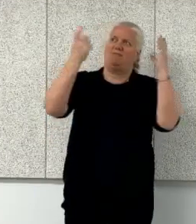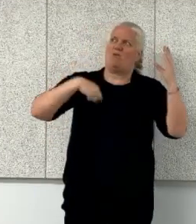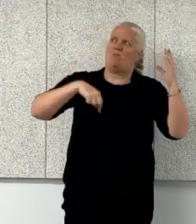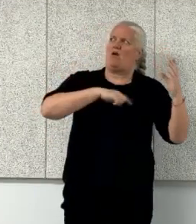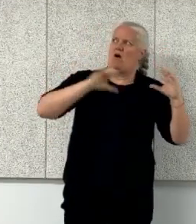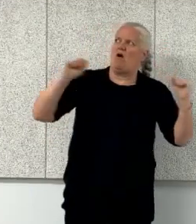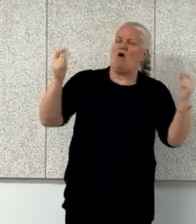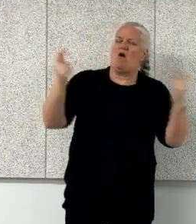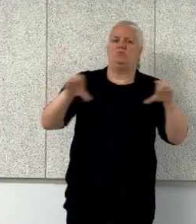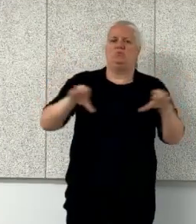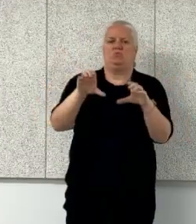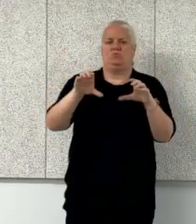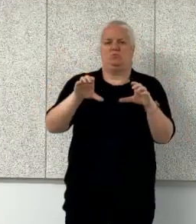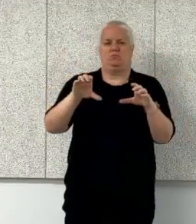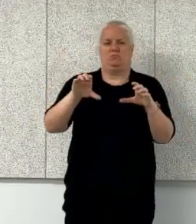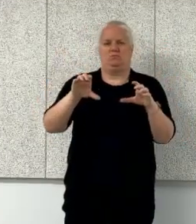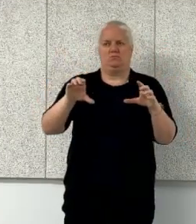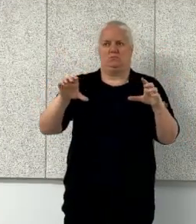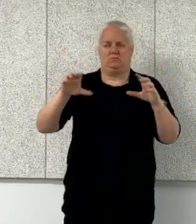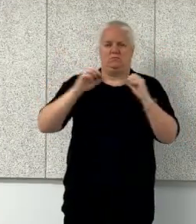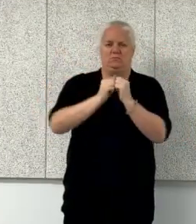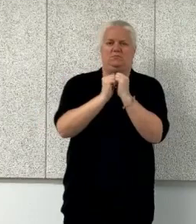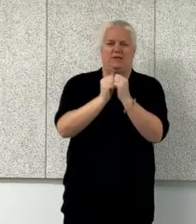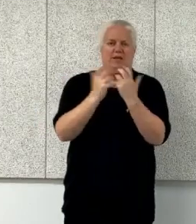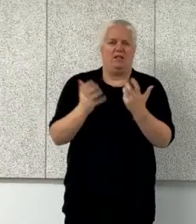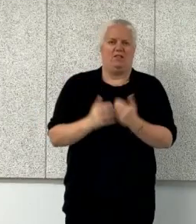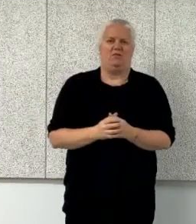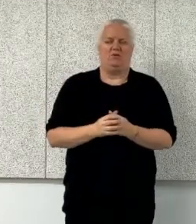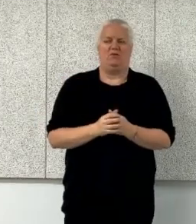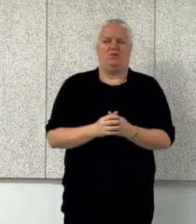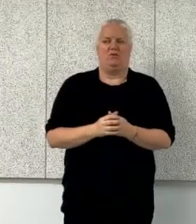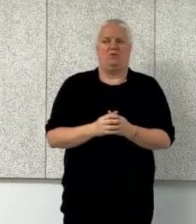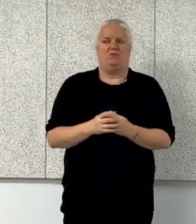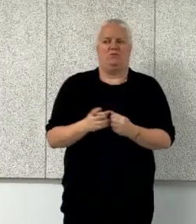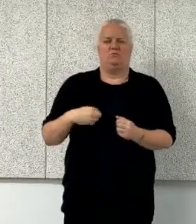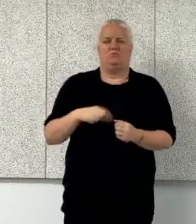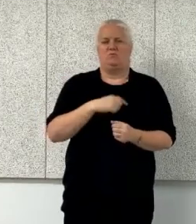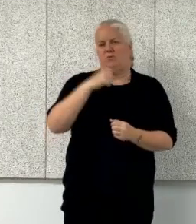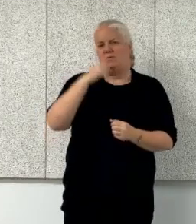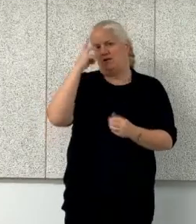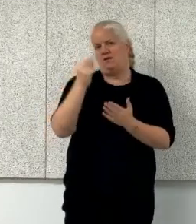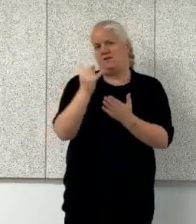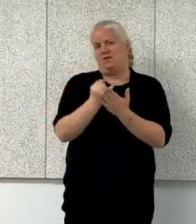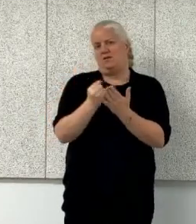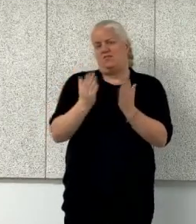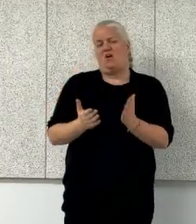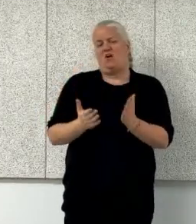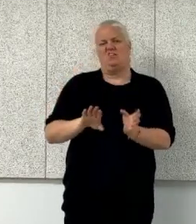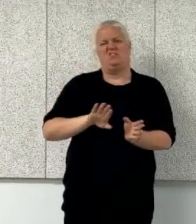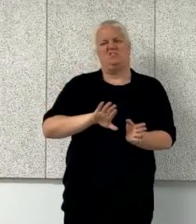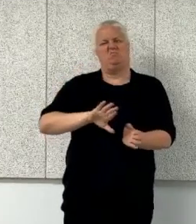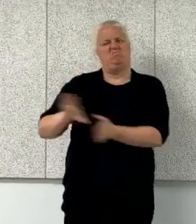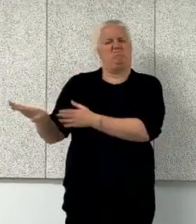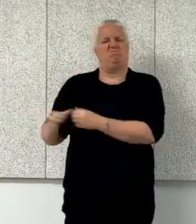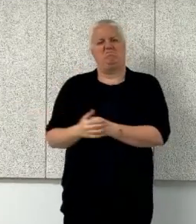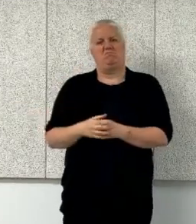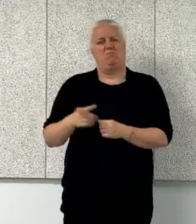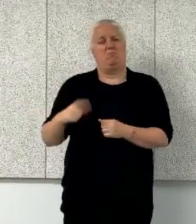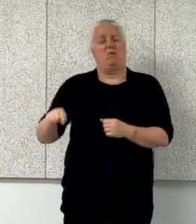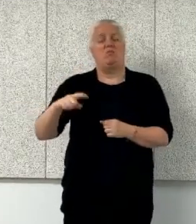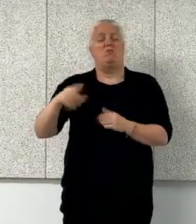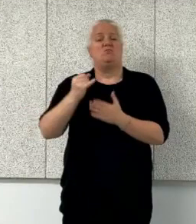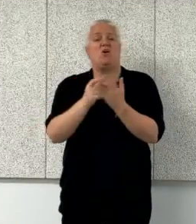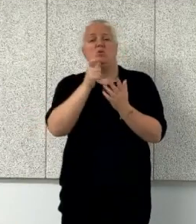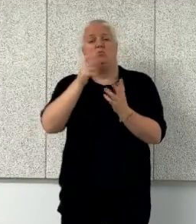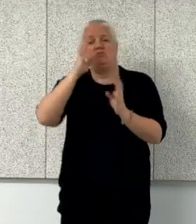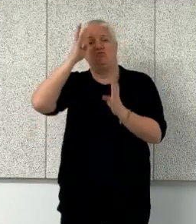I think in much the same way as the marketers might be sidelined, sometimes in institution, the generative artists are also not at the table. Mm-hmm. And I